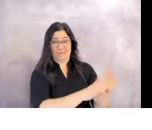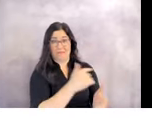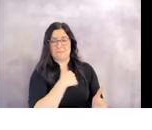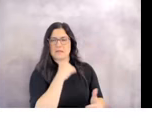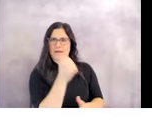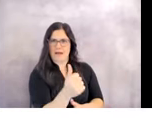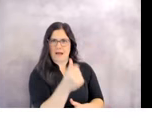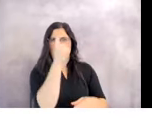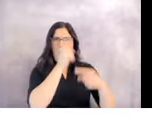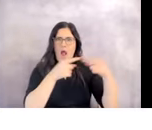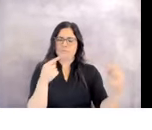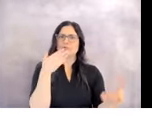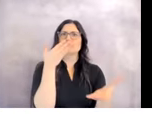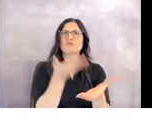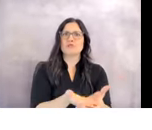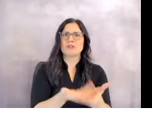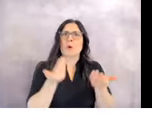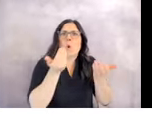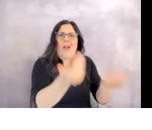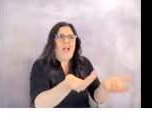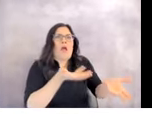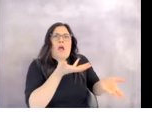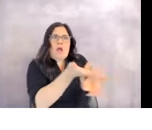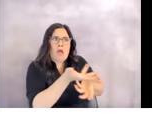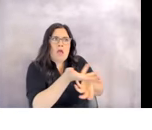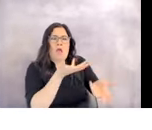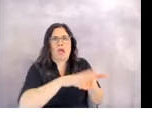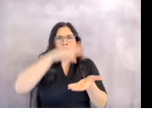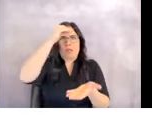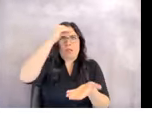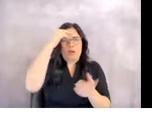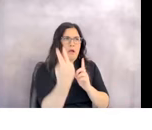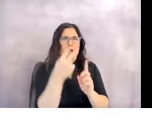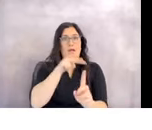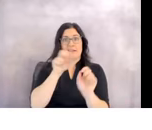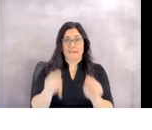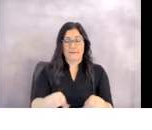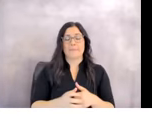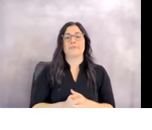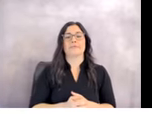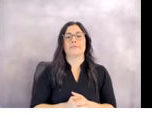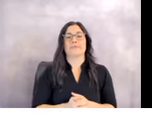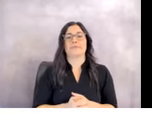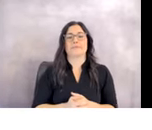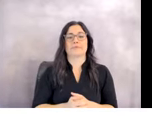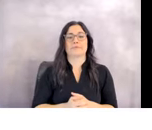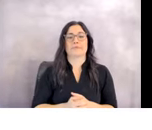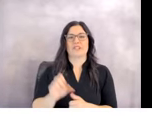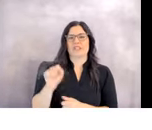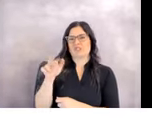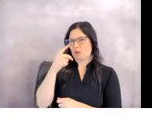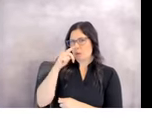that conversation where we can learn from each other. Sean, can you put the next little clicky there? Thank